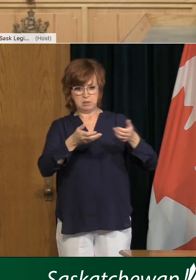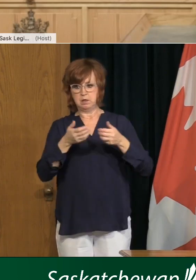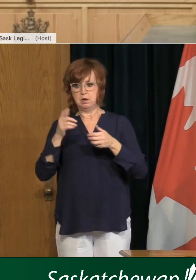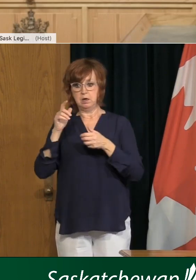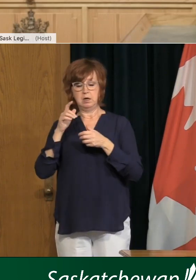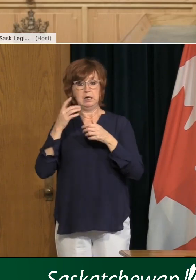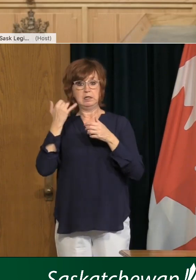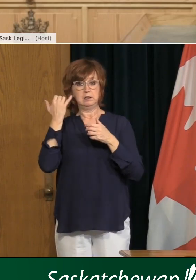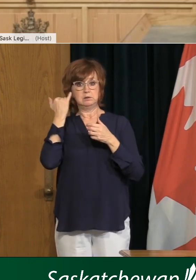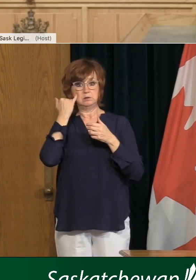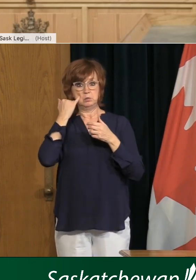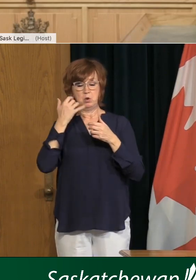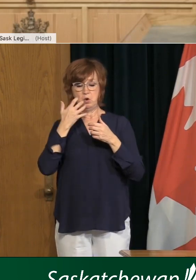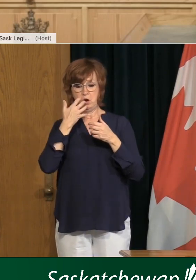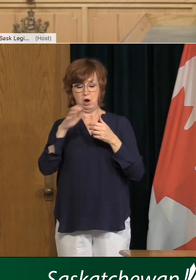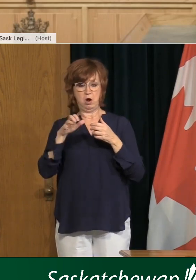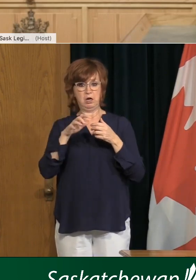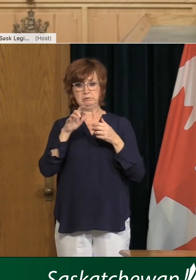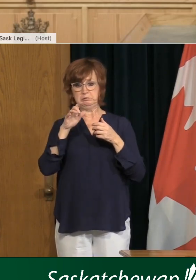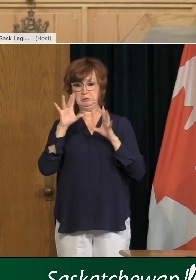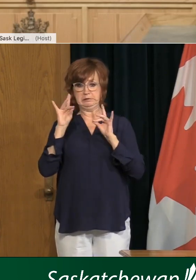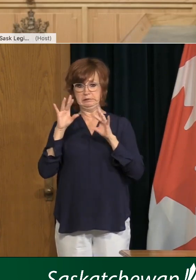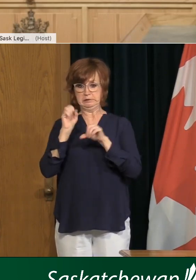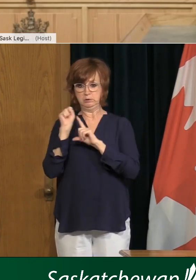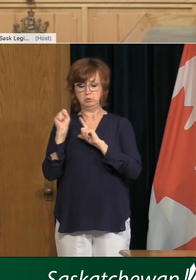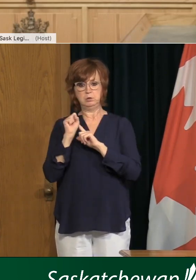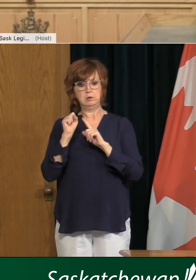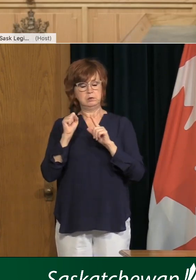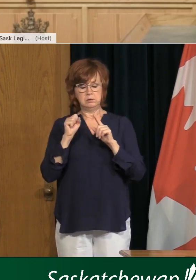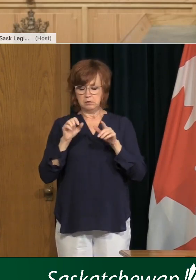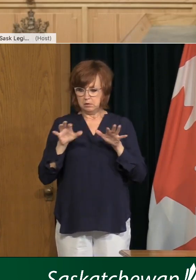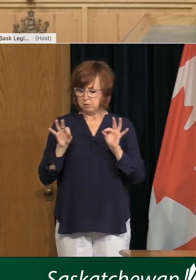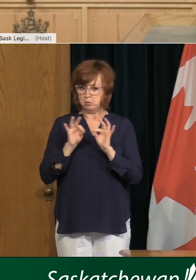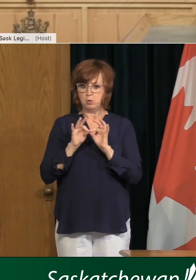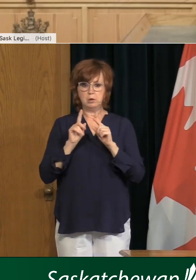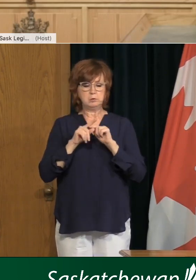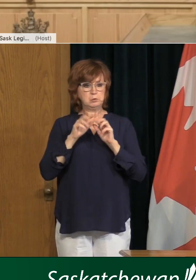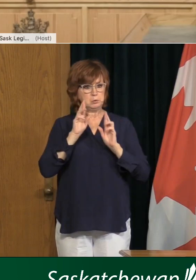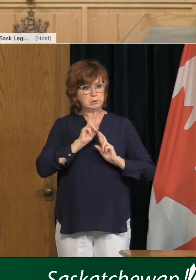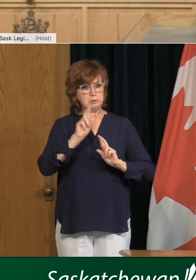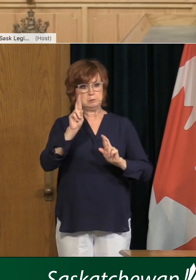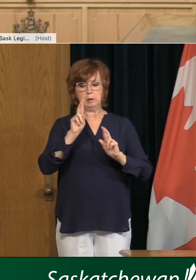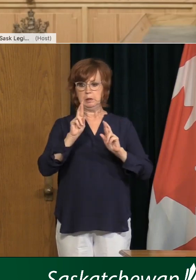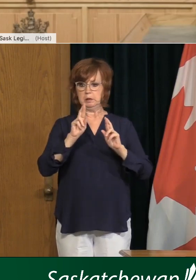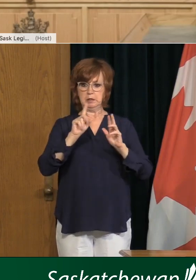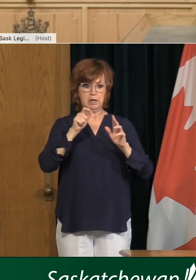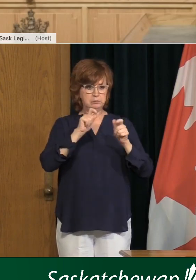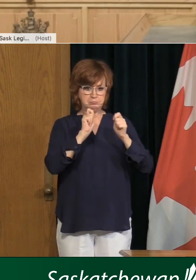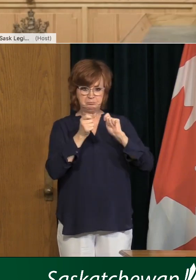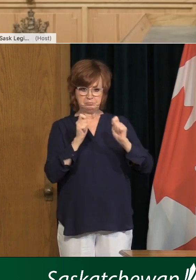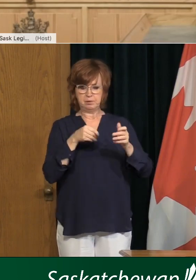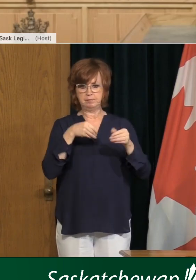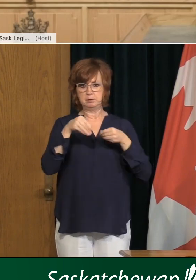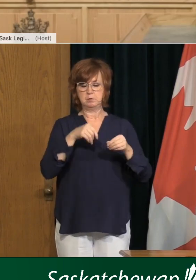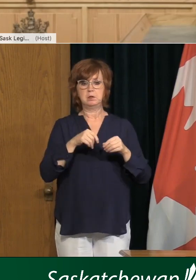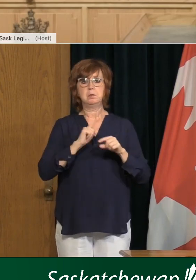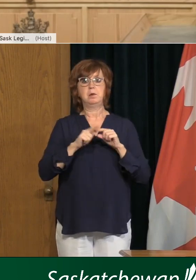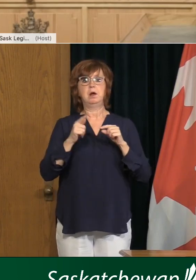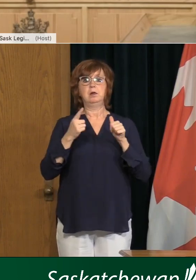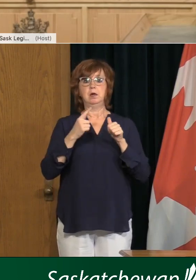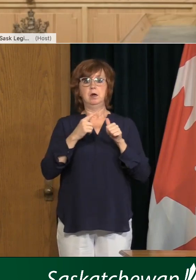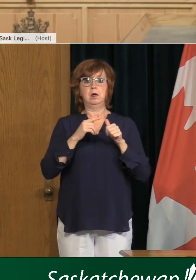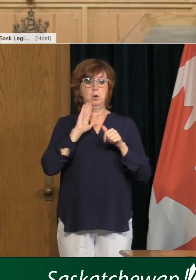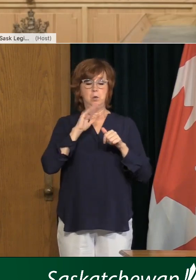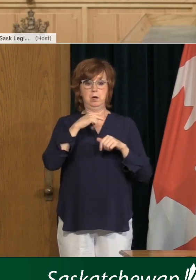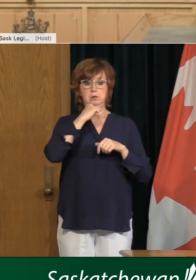services that keep our Saskatchewan people healthy. Before I hand off to Dr. Rashaad, I want to walk you through before I hand it off to Dr.